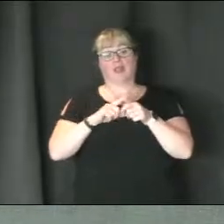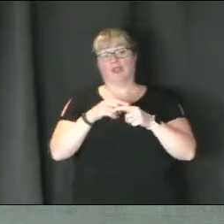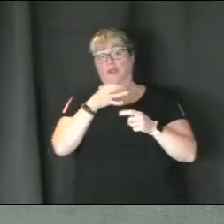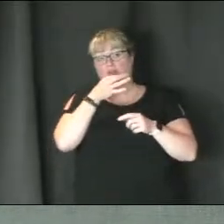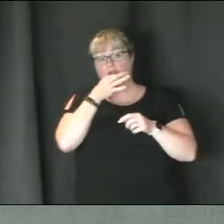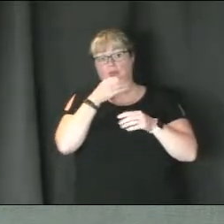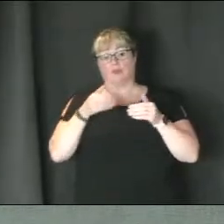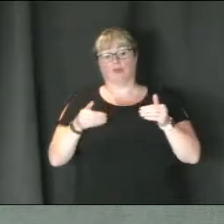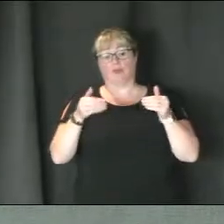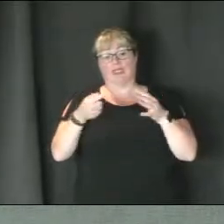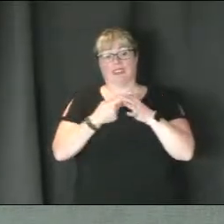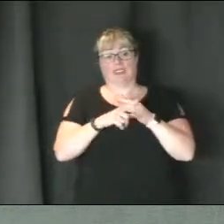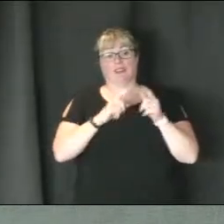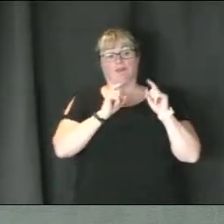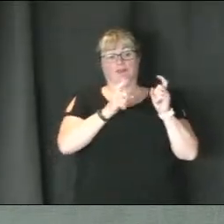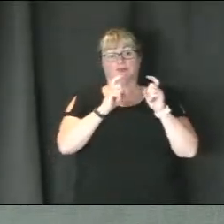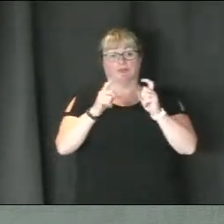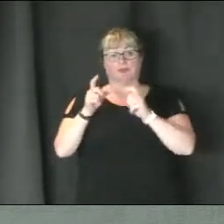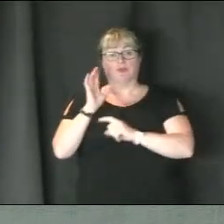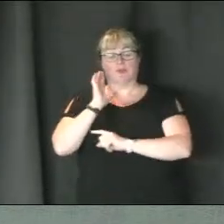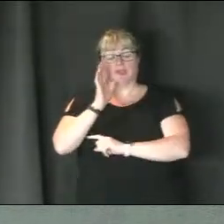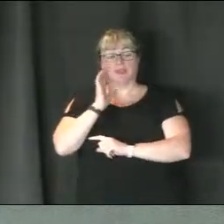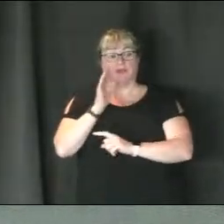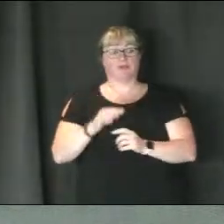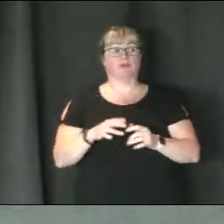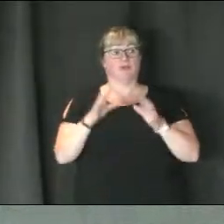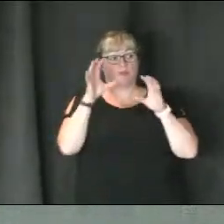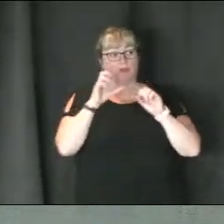the award presentations. Premier.